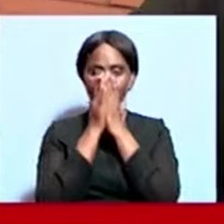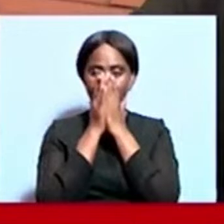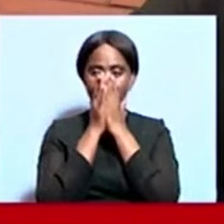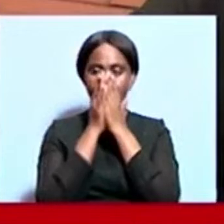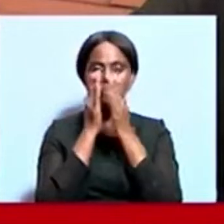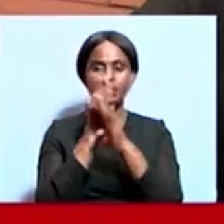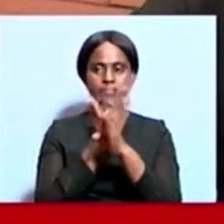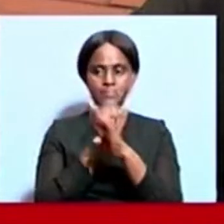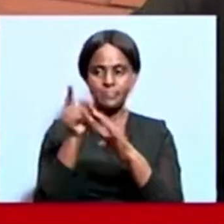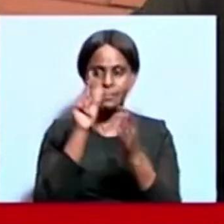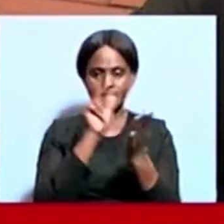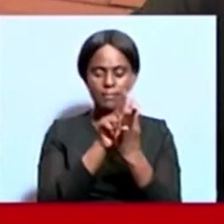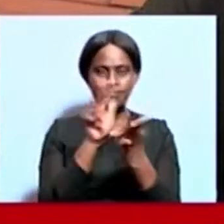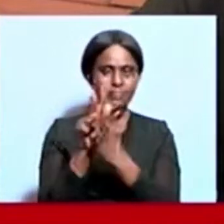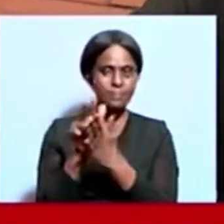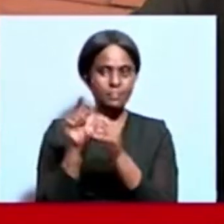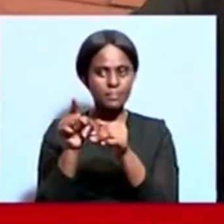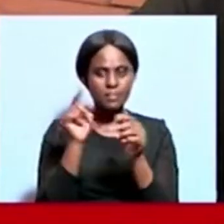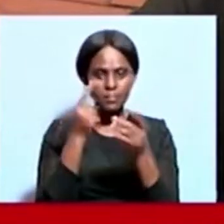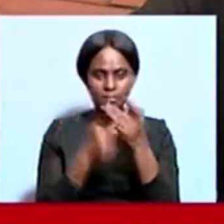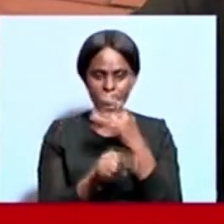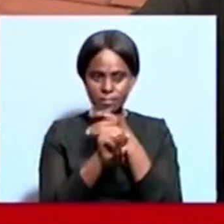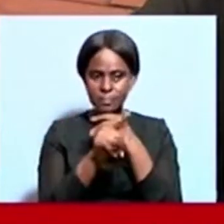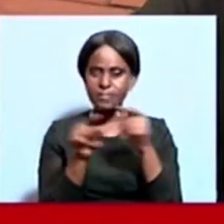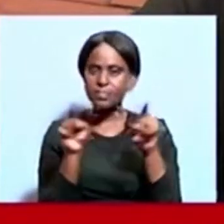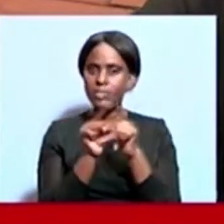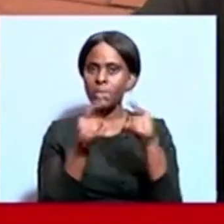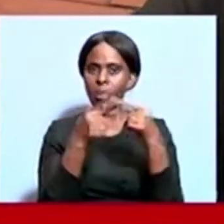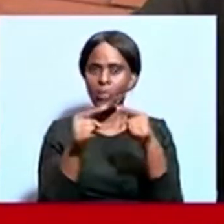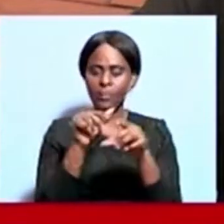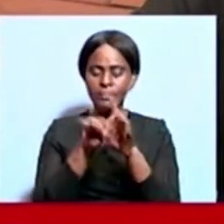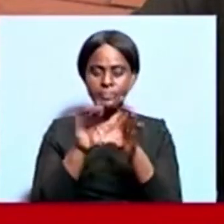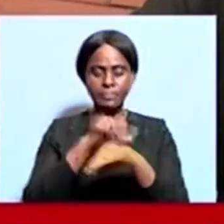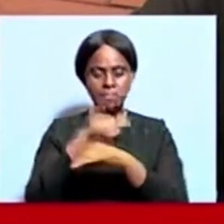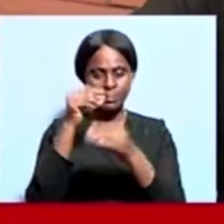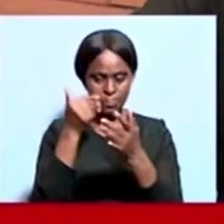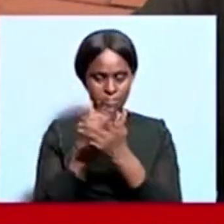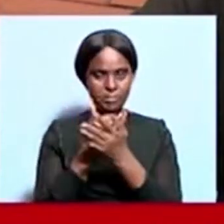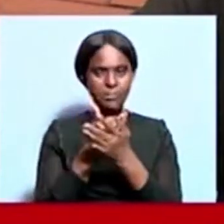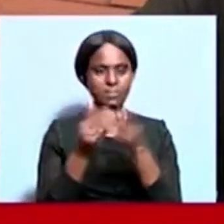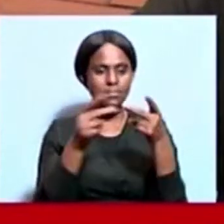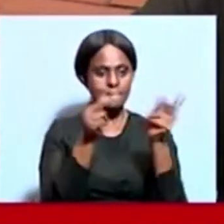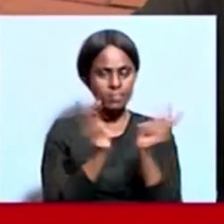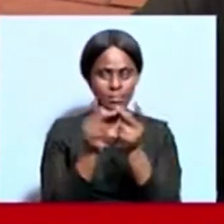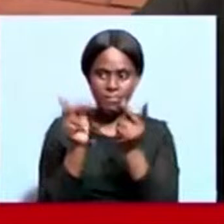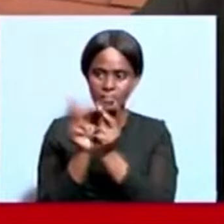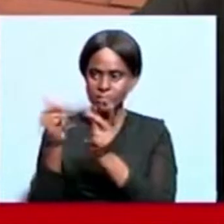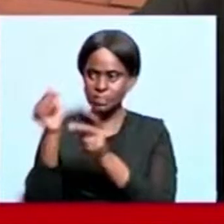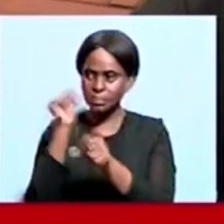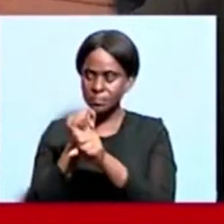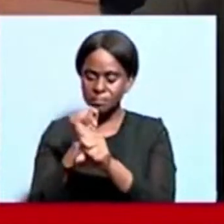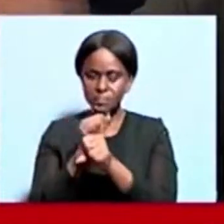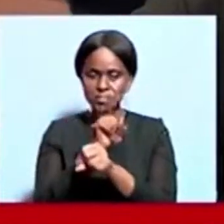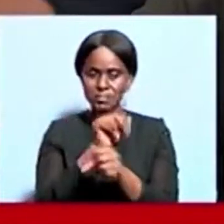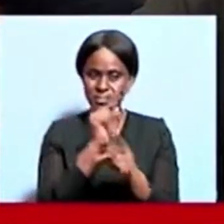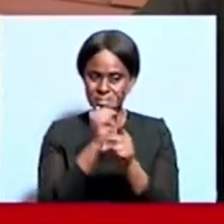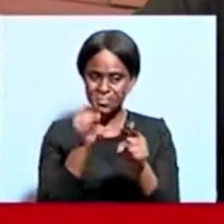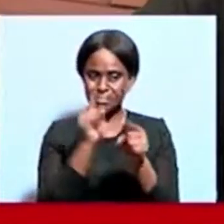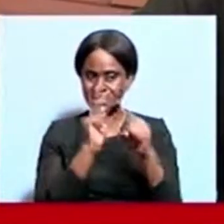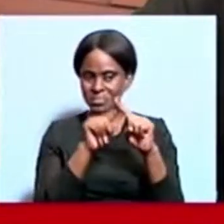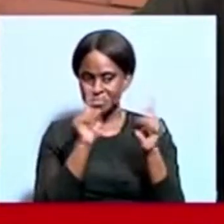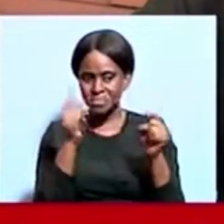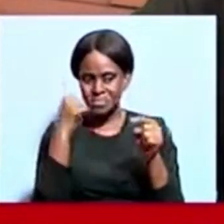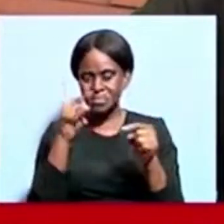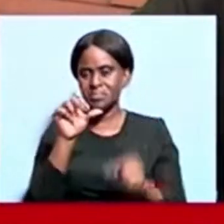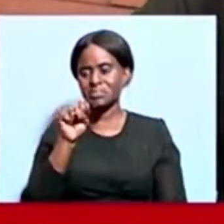before you could sign it? Is this what has been happening in all the places you have been to? Or this was strange just